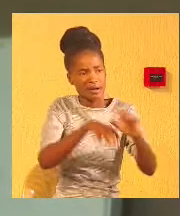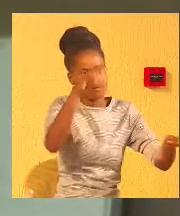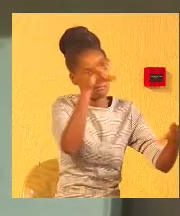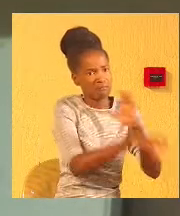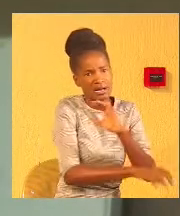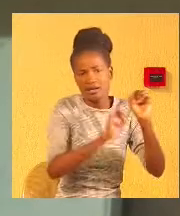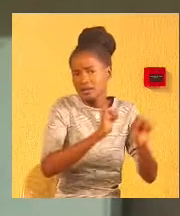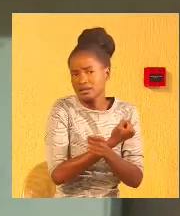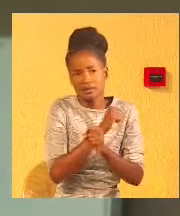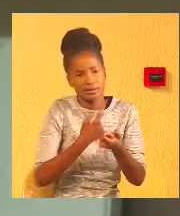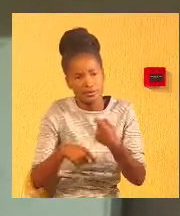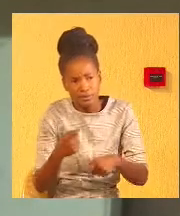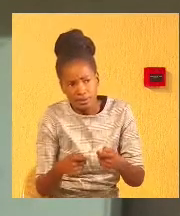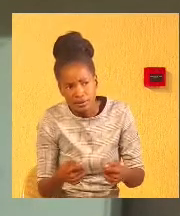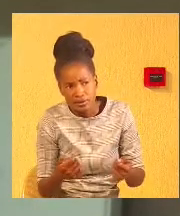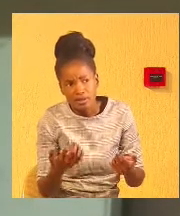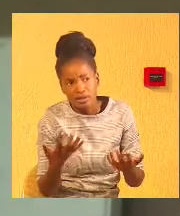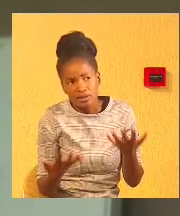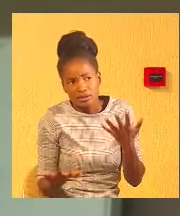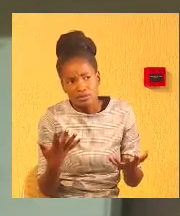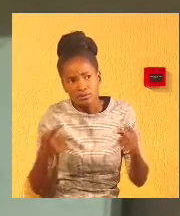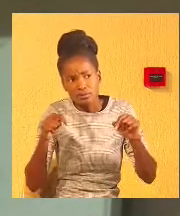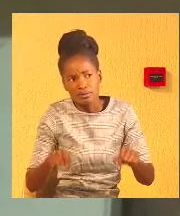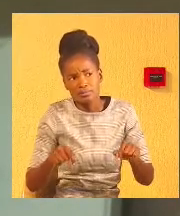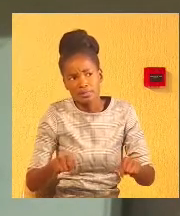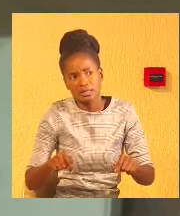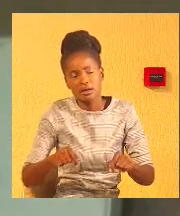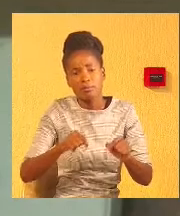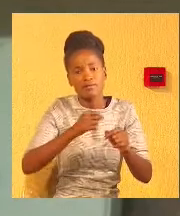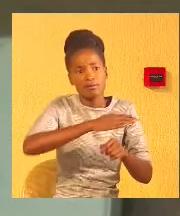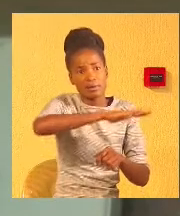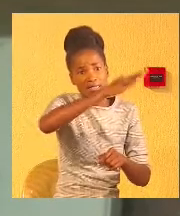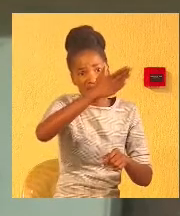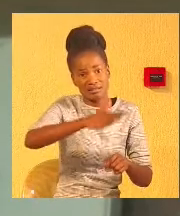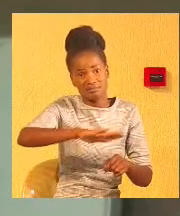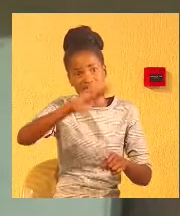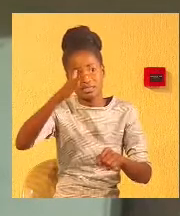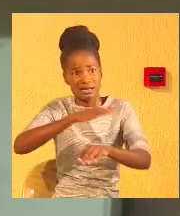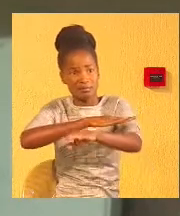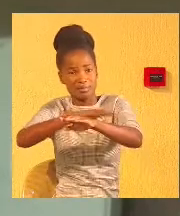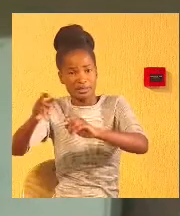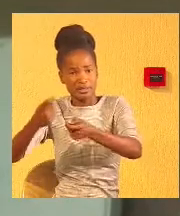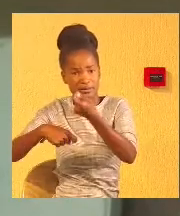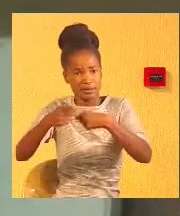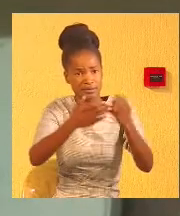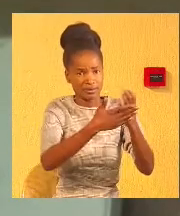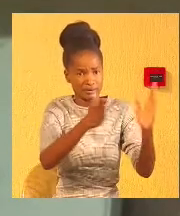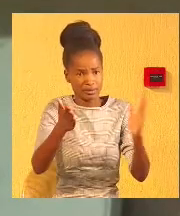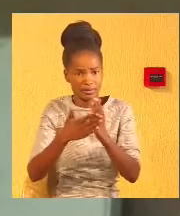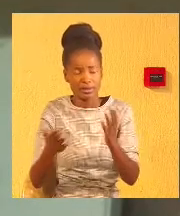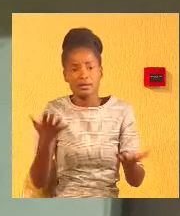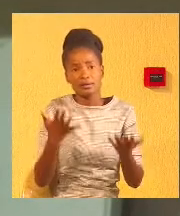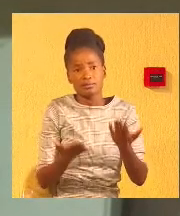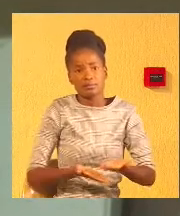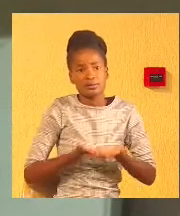and well, perhaps now with the market being opening up, maybe that will be able to assist